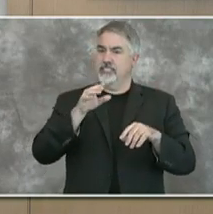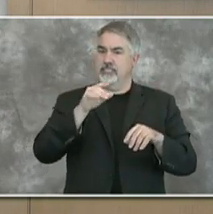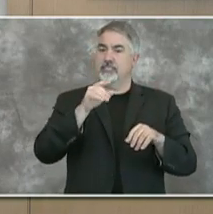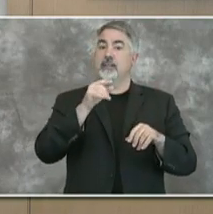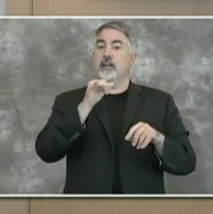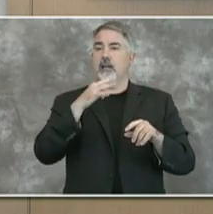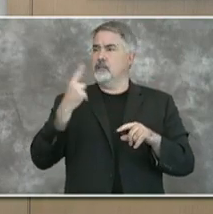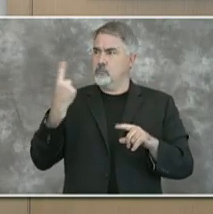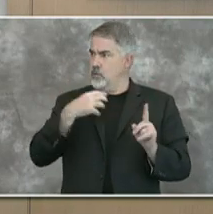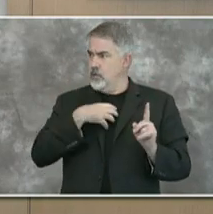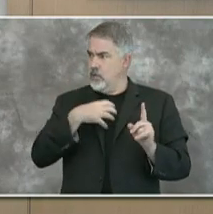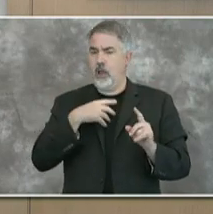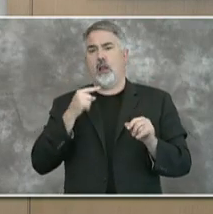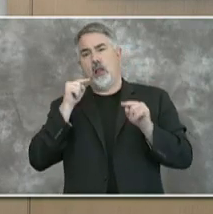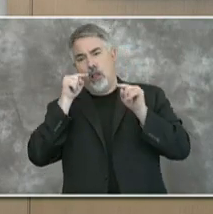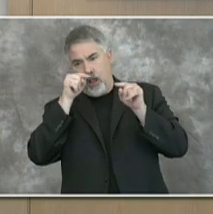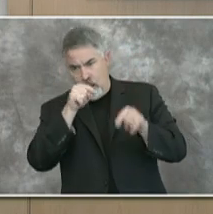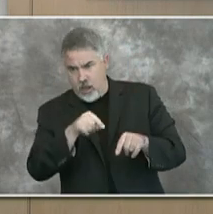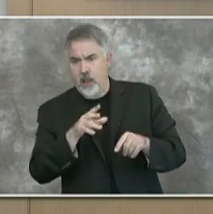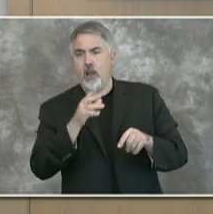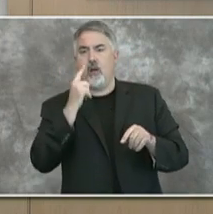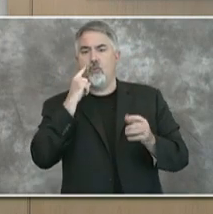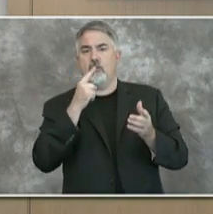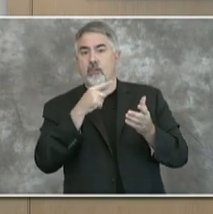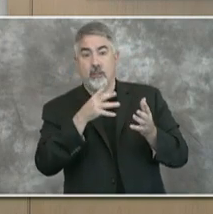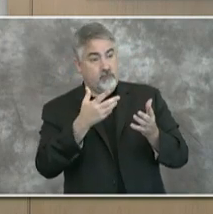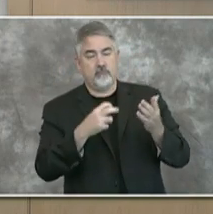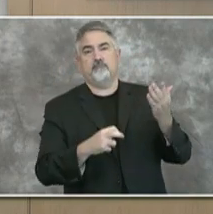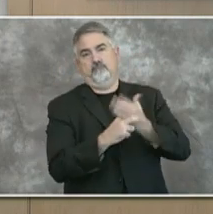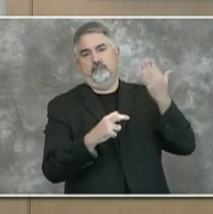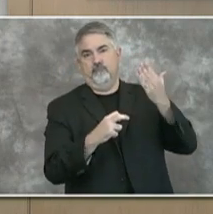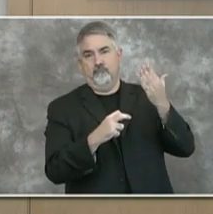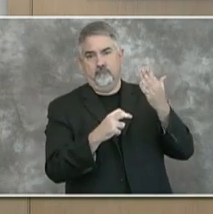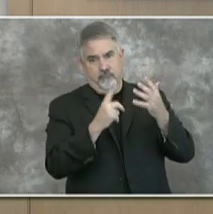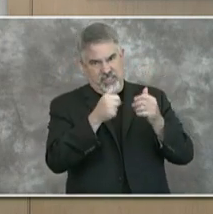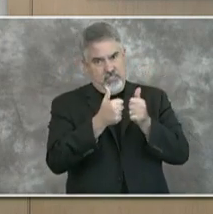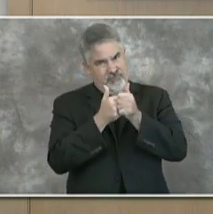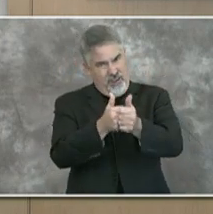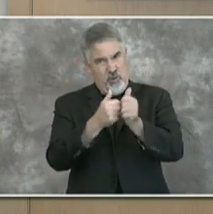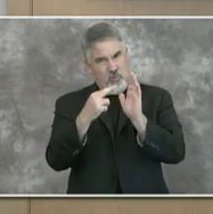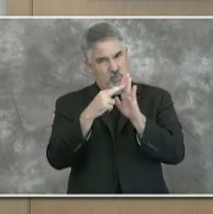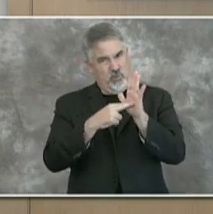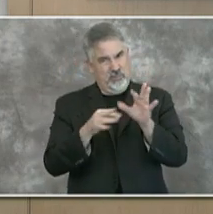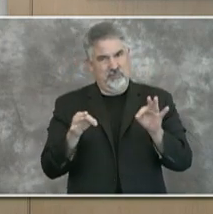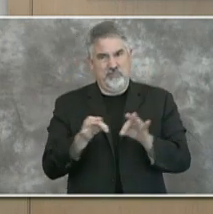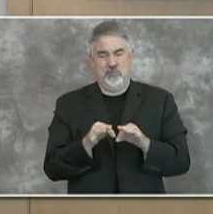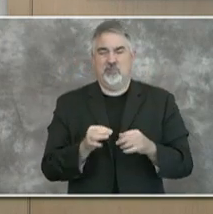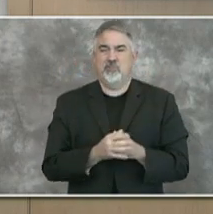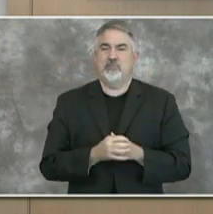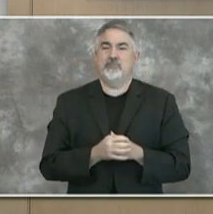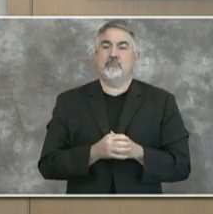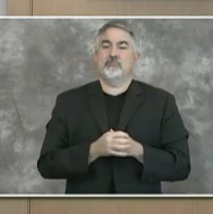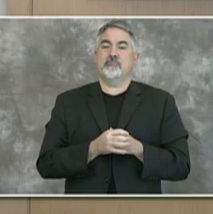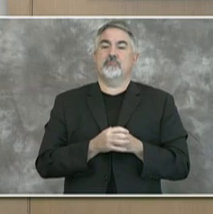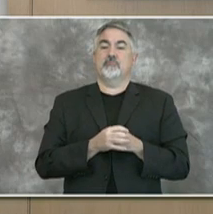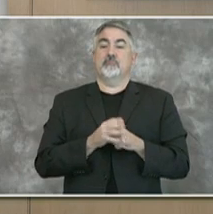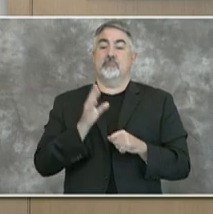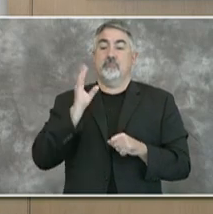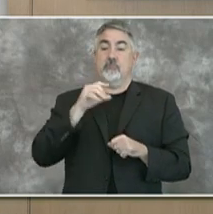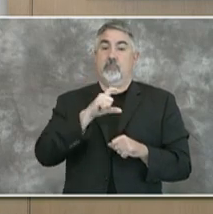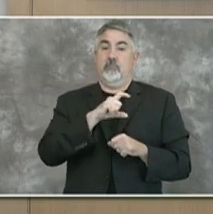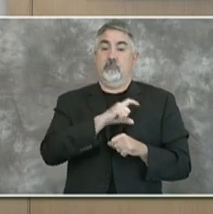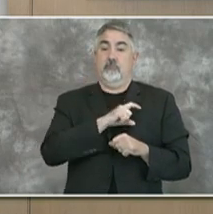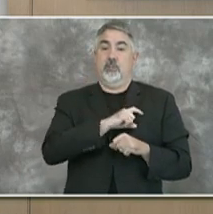become repeat offenders, they will be cited as well. Again, let me reiterate the sheriff's message. The